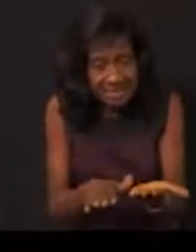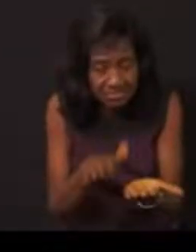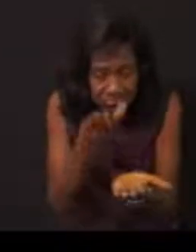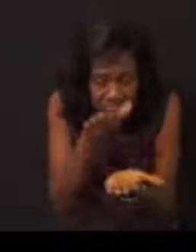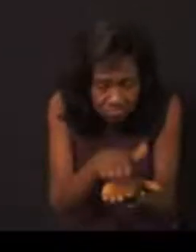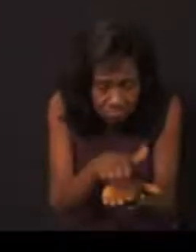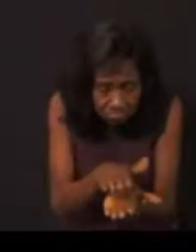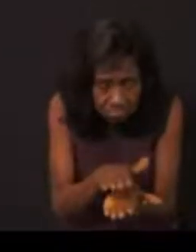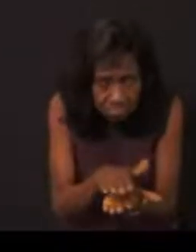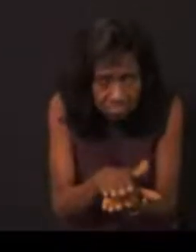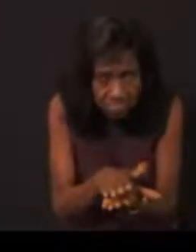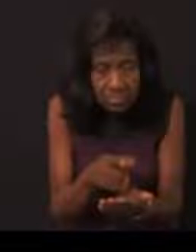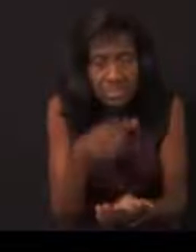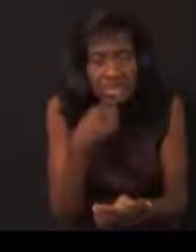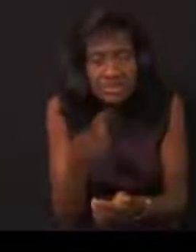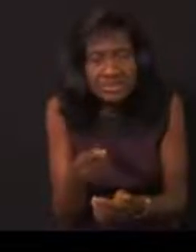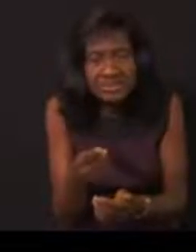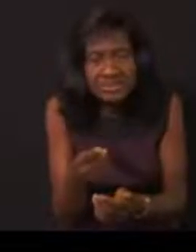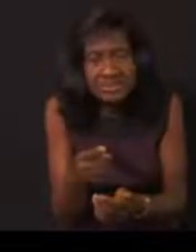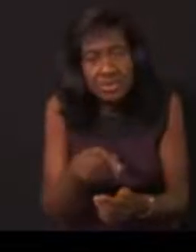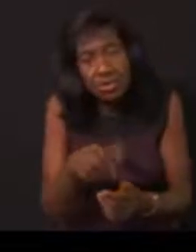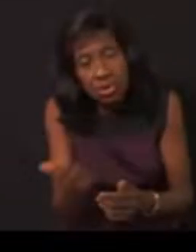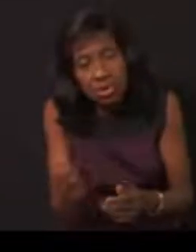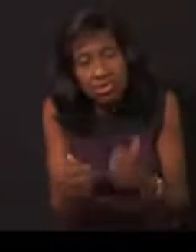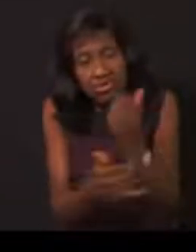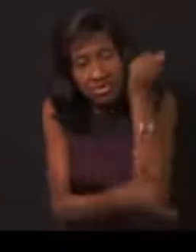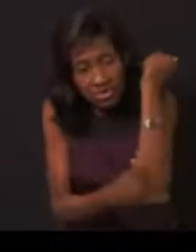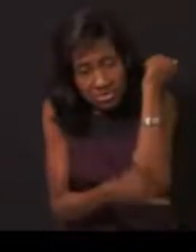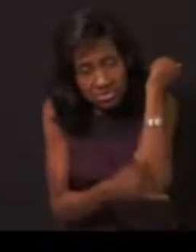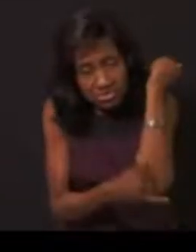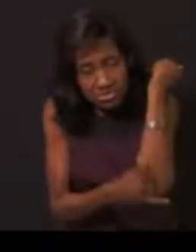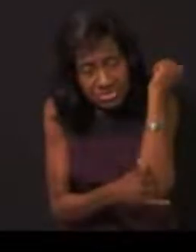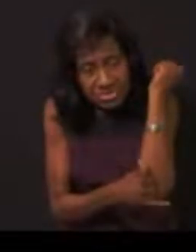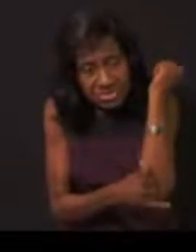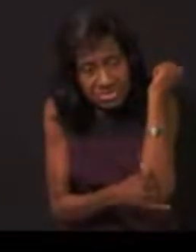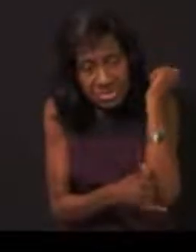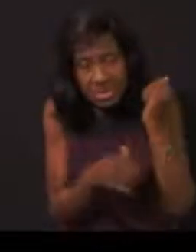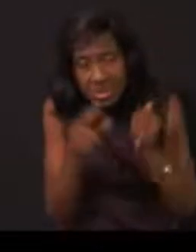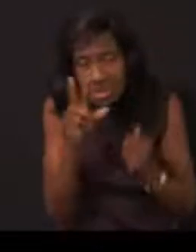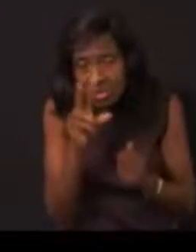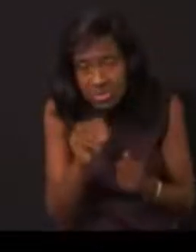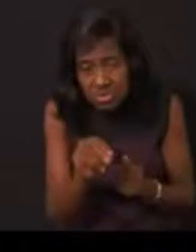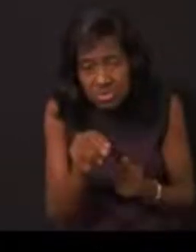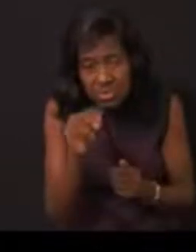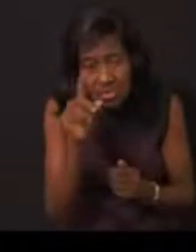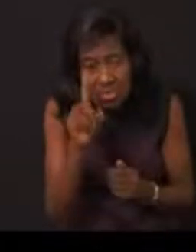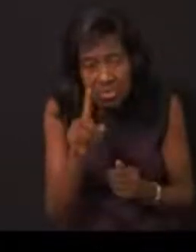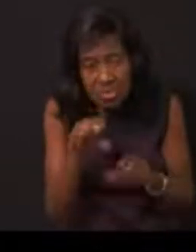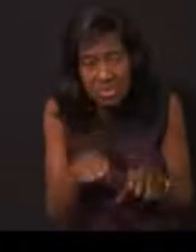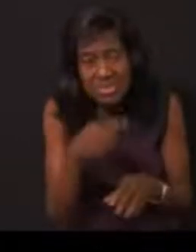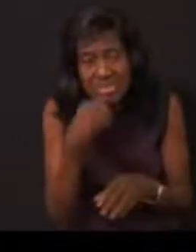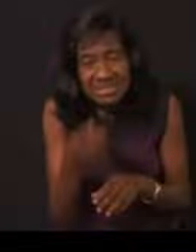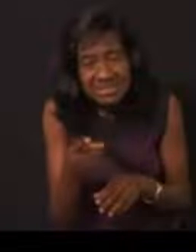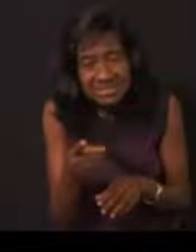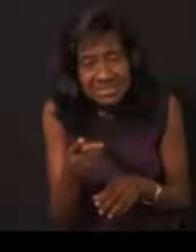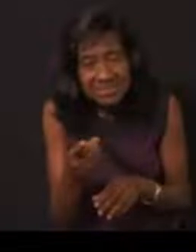you that other countries in their opening, no one guaranteed or no one can say that they haven't lost